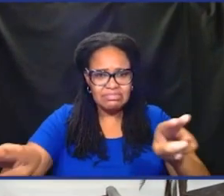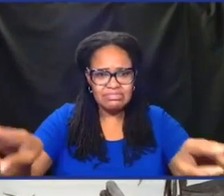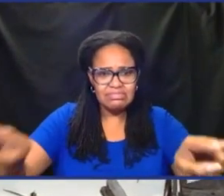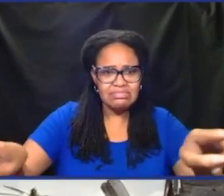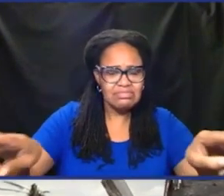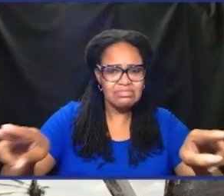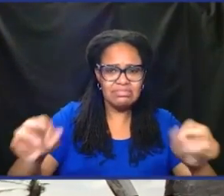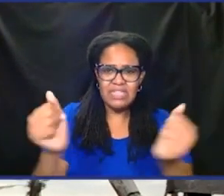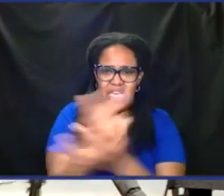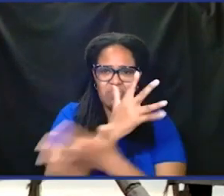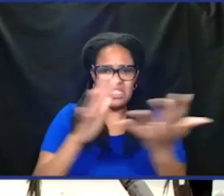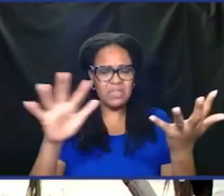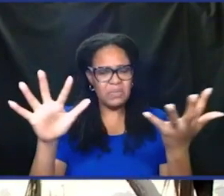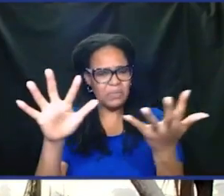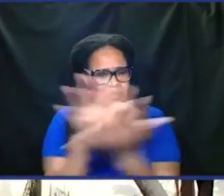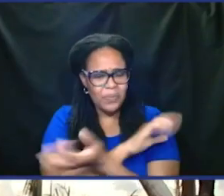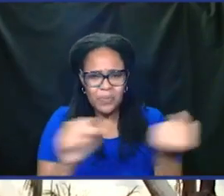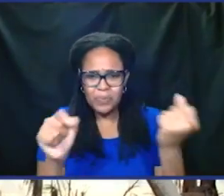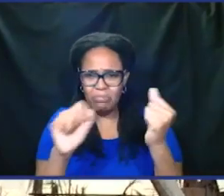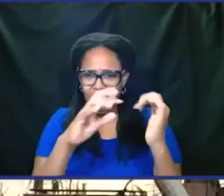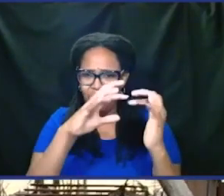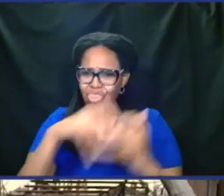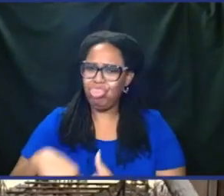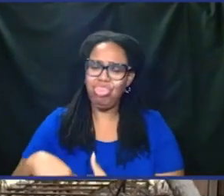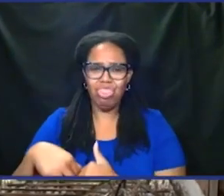Everything was destroyed.